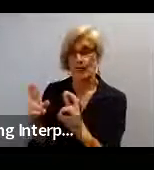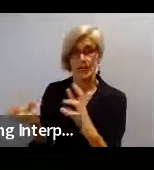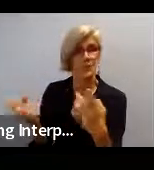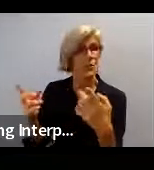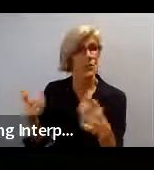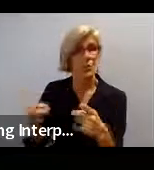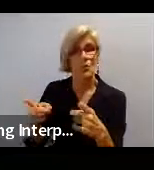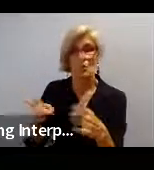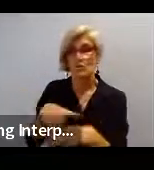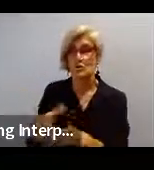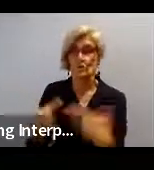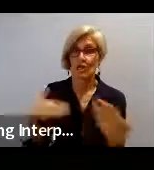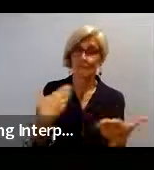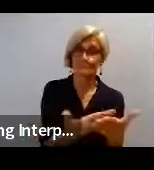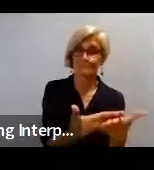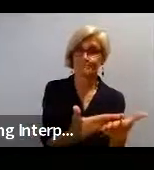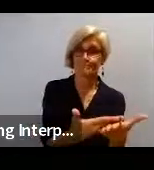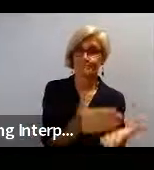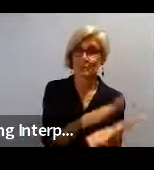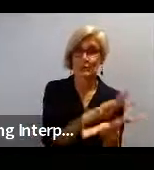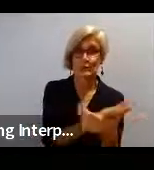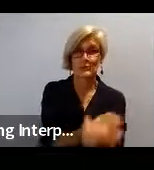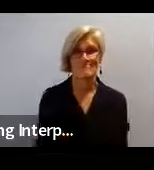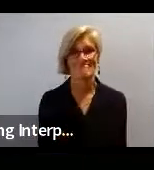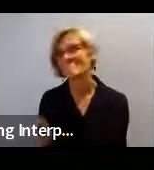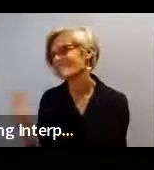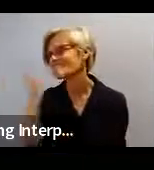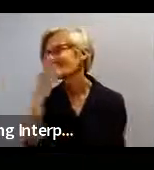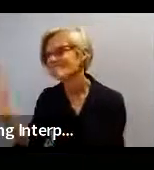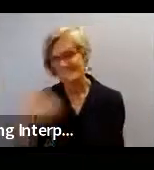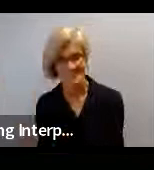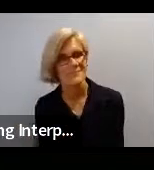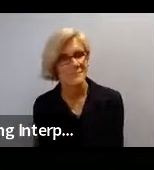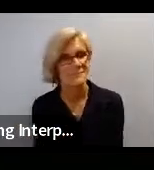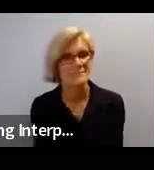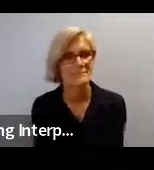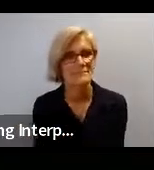here. Okay, thank you. Yep.